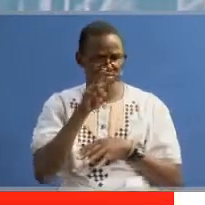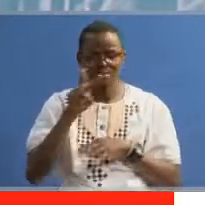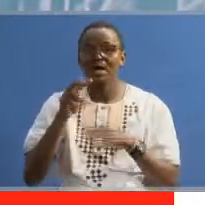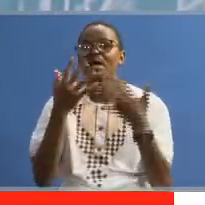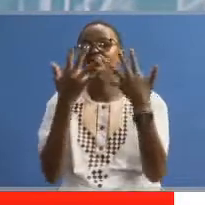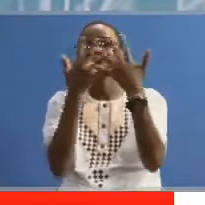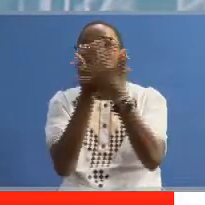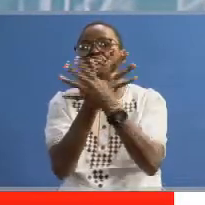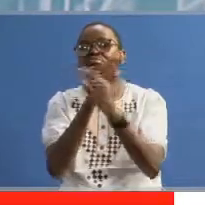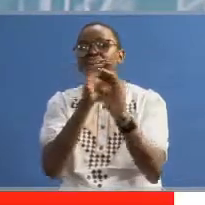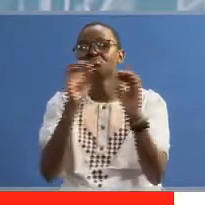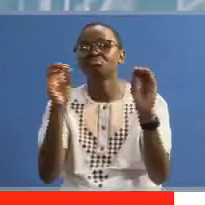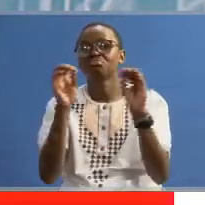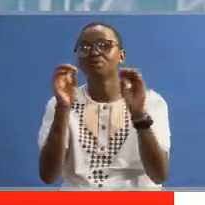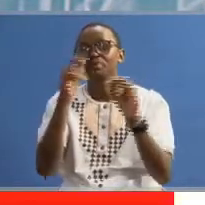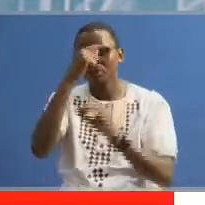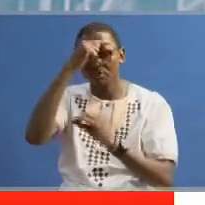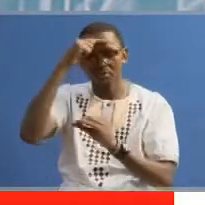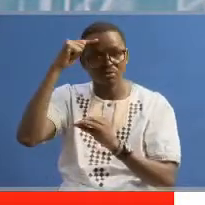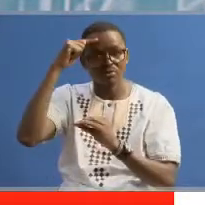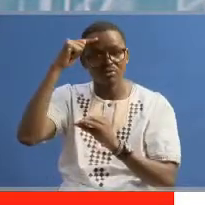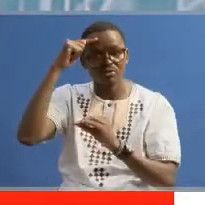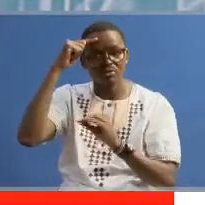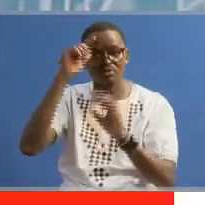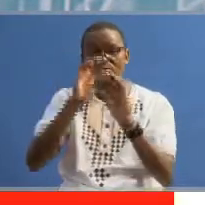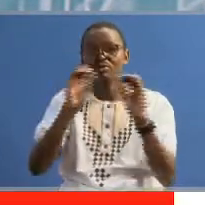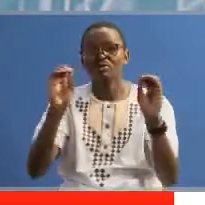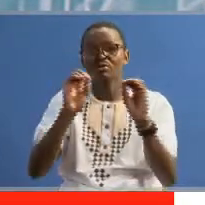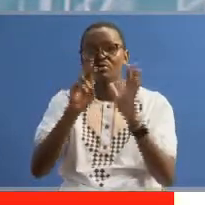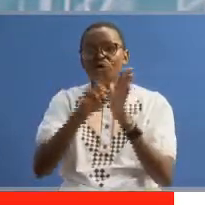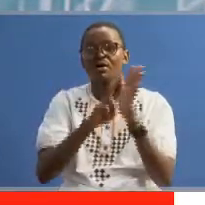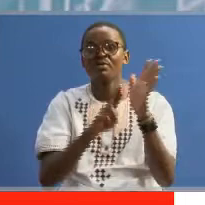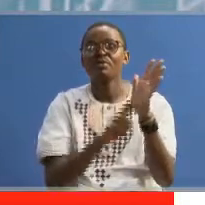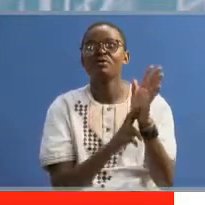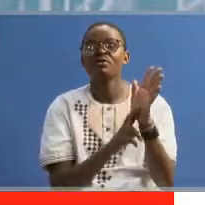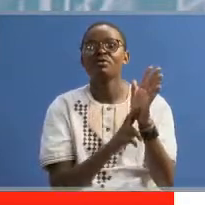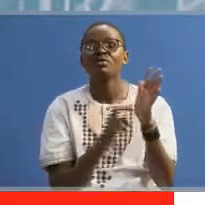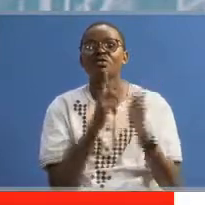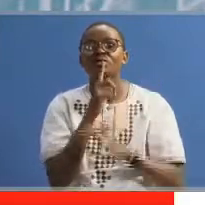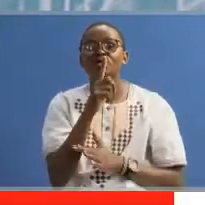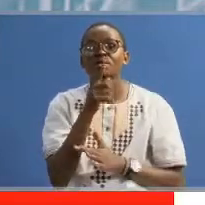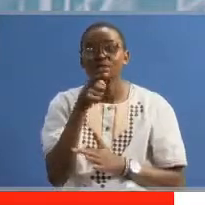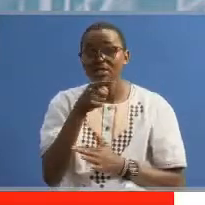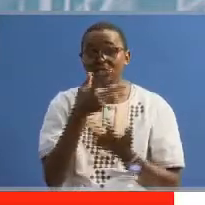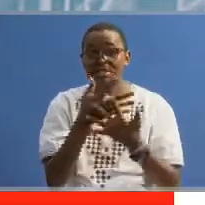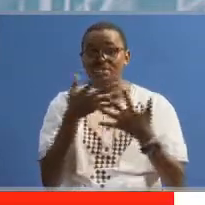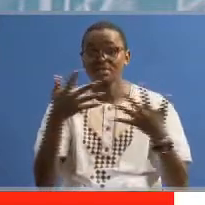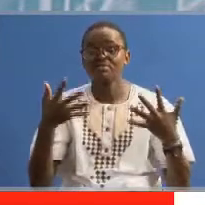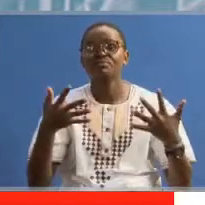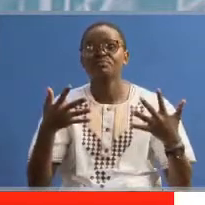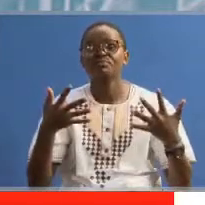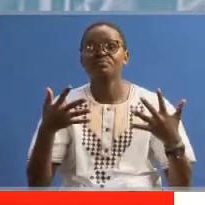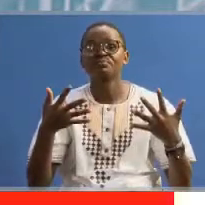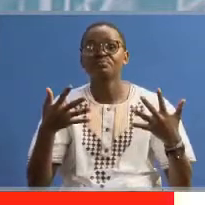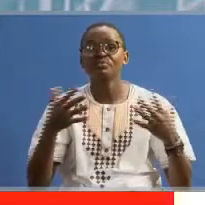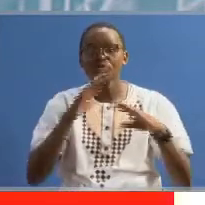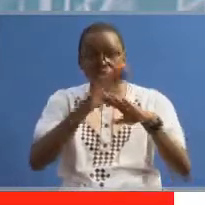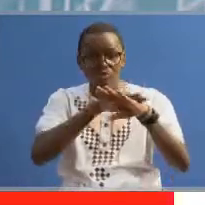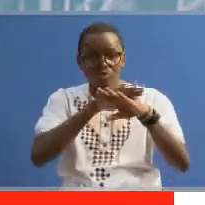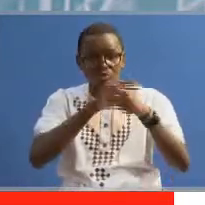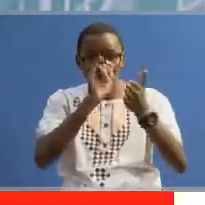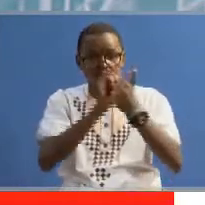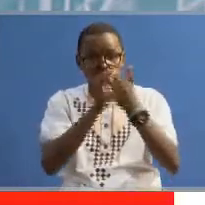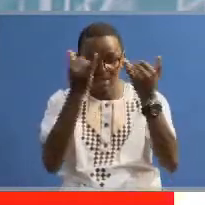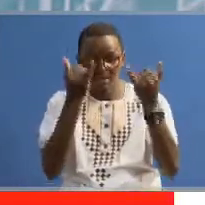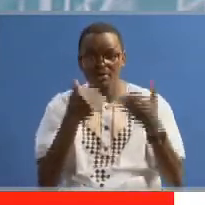at night, they couldn't find them because there were no record of them. Right, right. So this is something very good that now